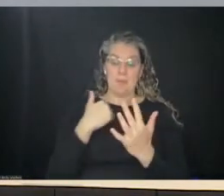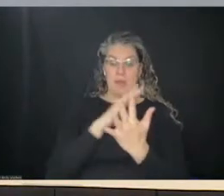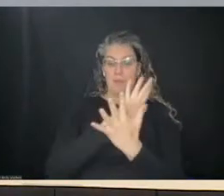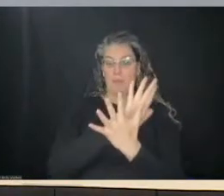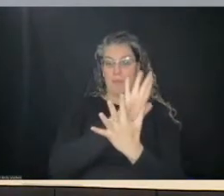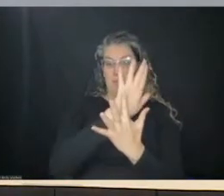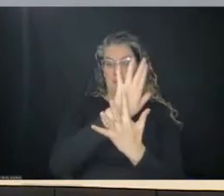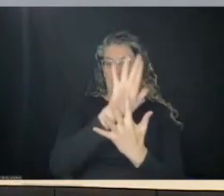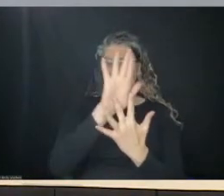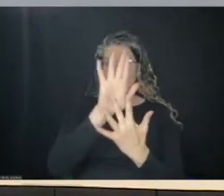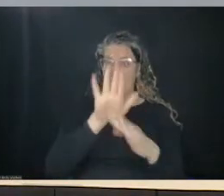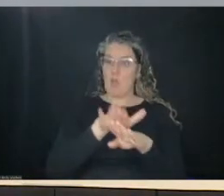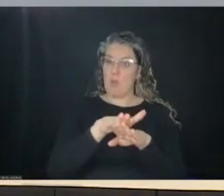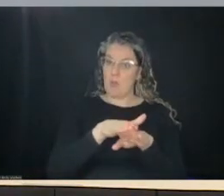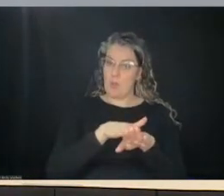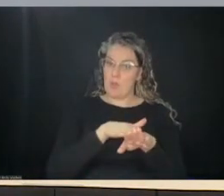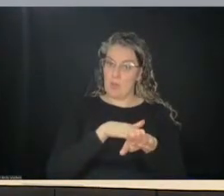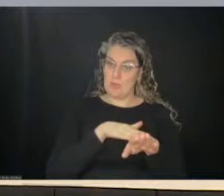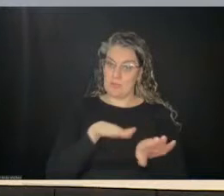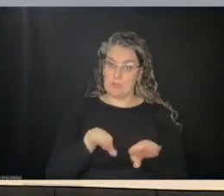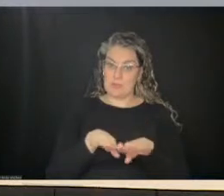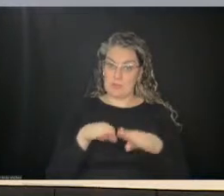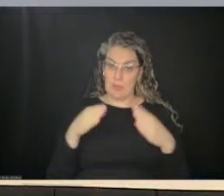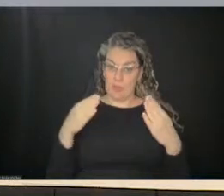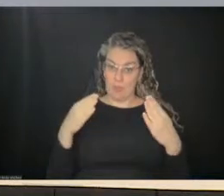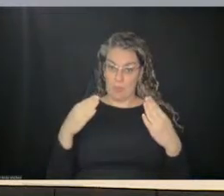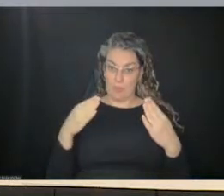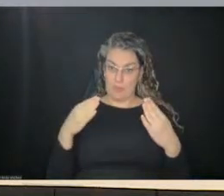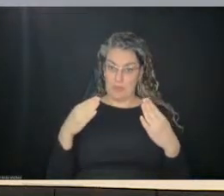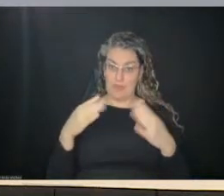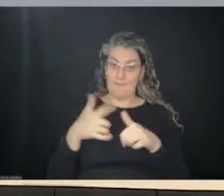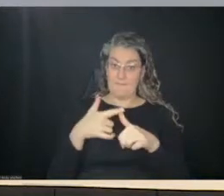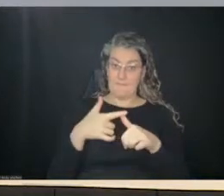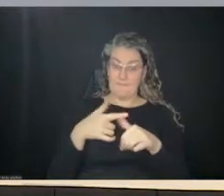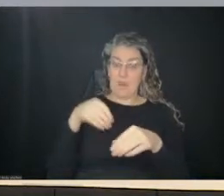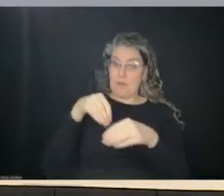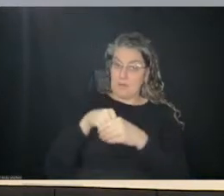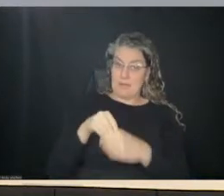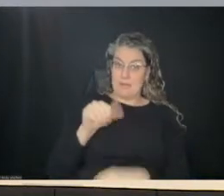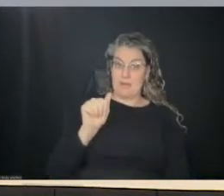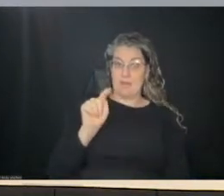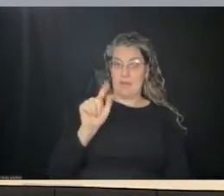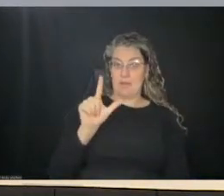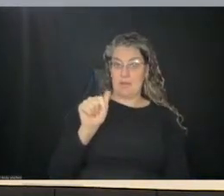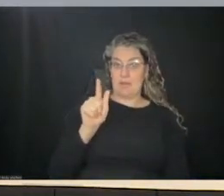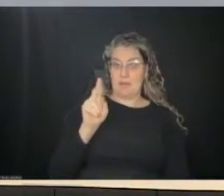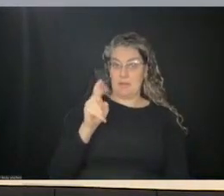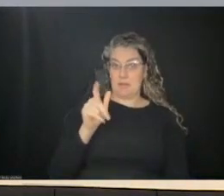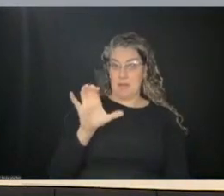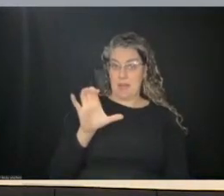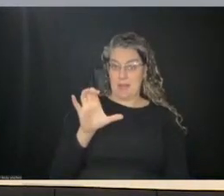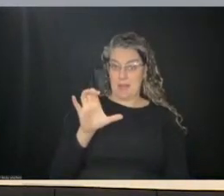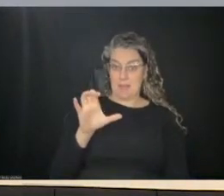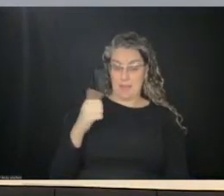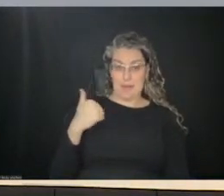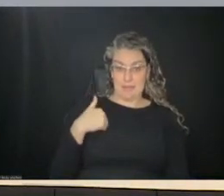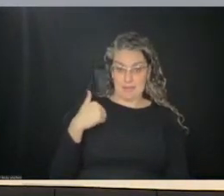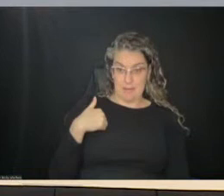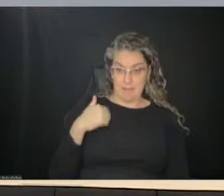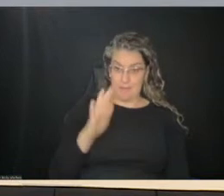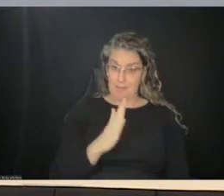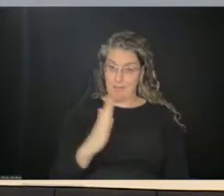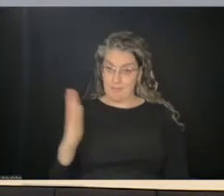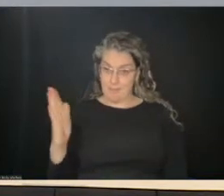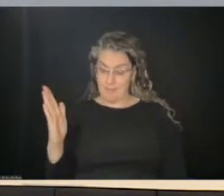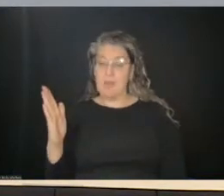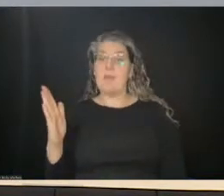to allow increased travel within Atlantic Canada without travel streams before increased domestic travel with travel streams